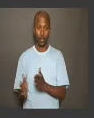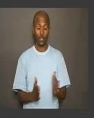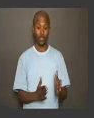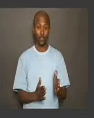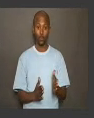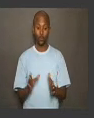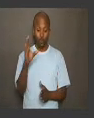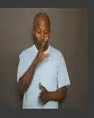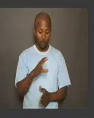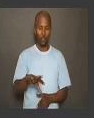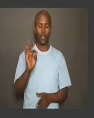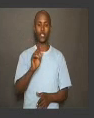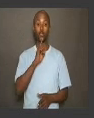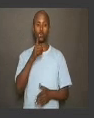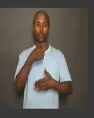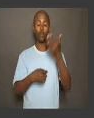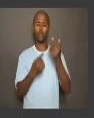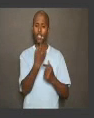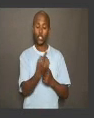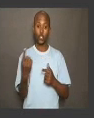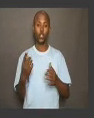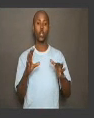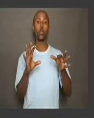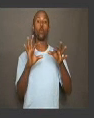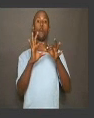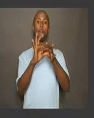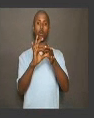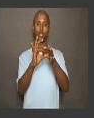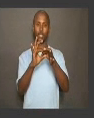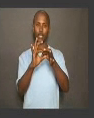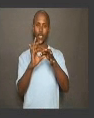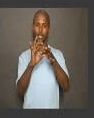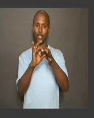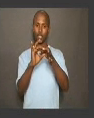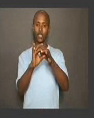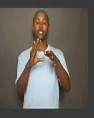find the truth value of each compound statement.